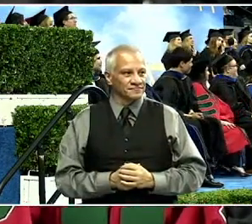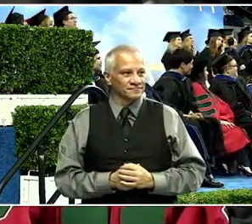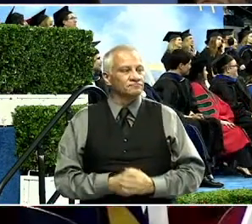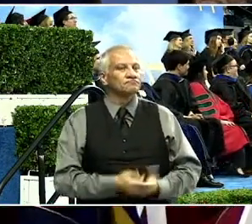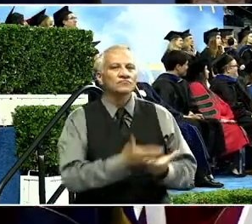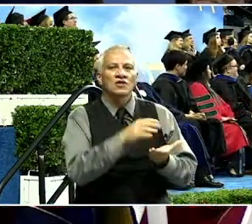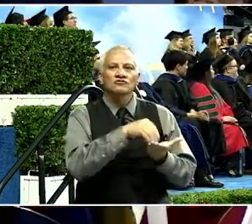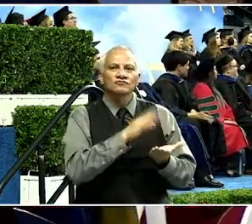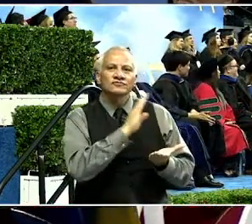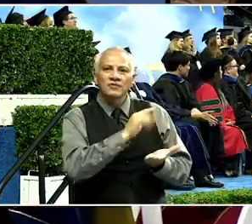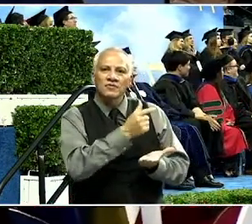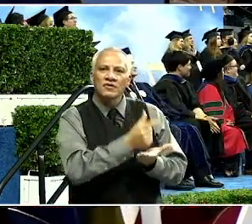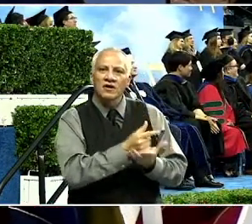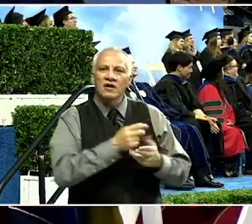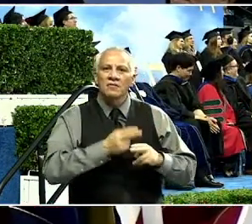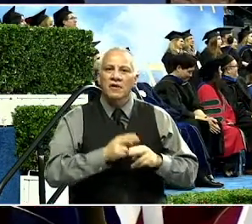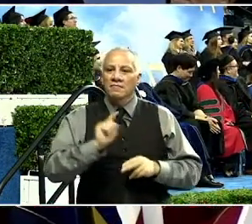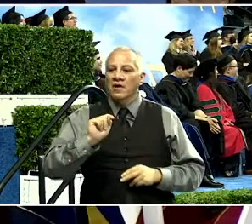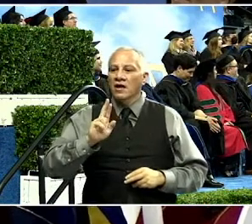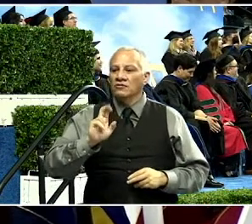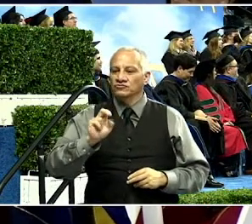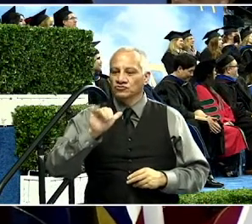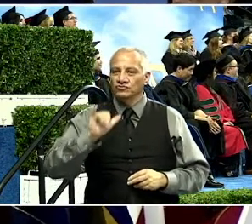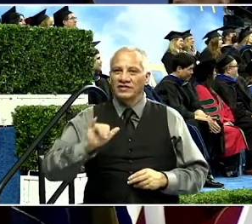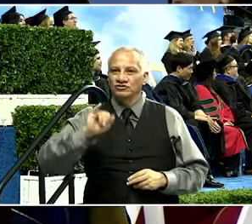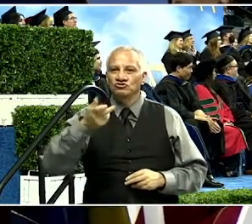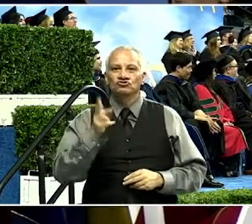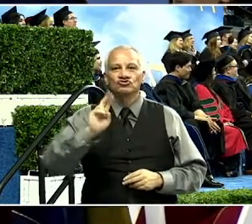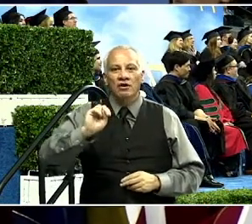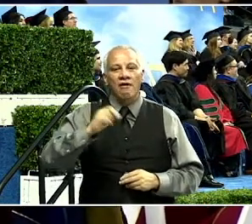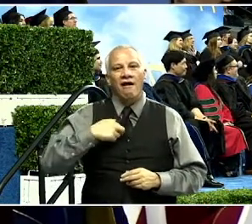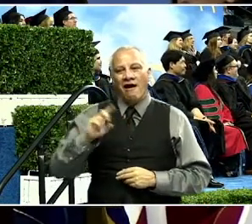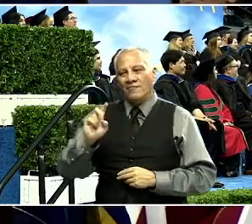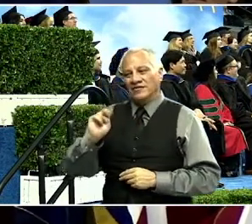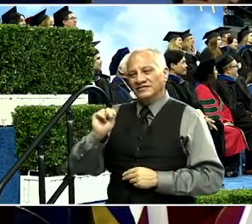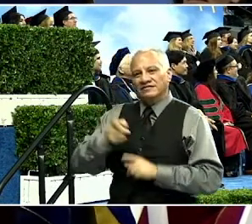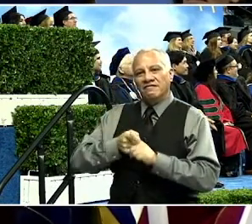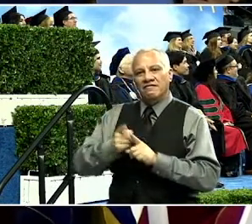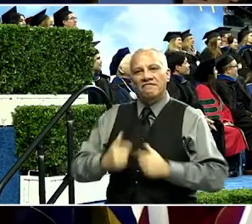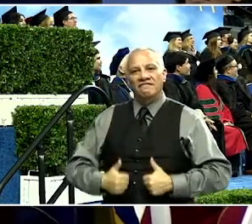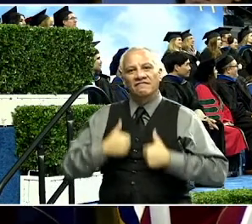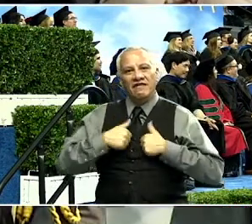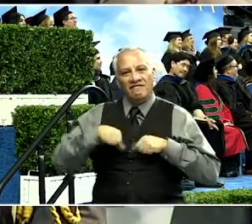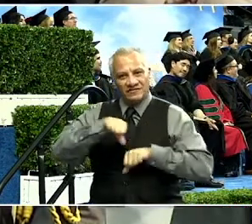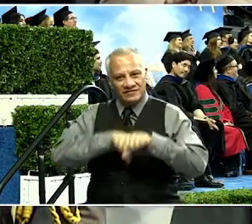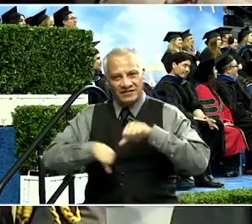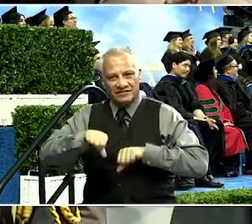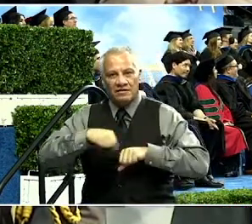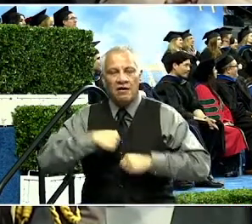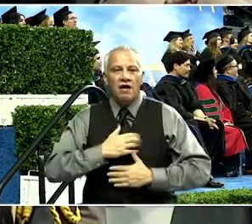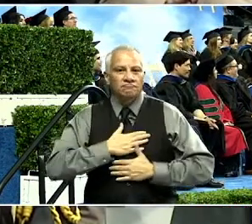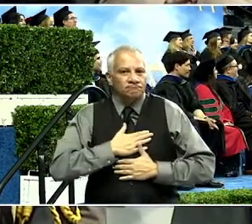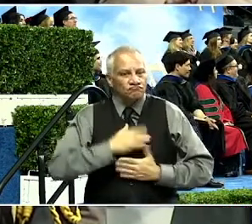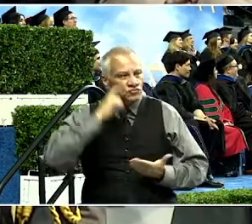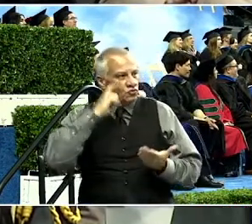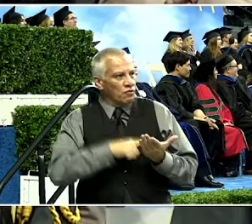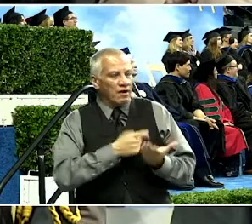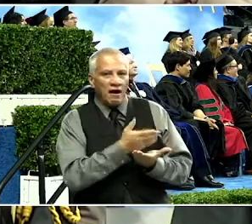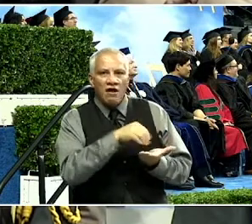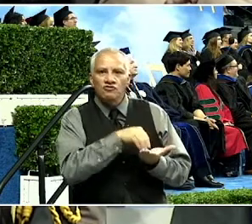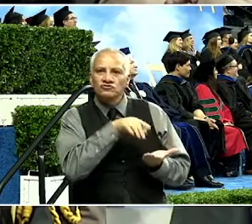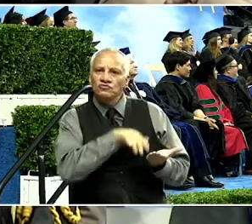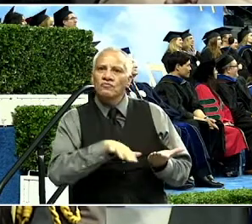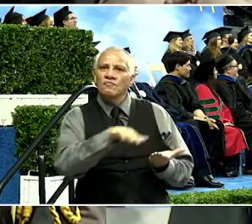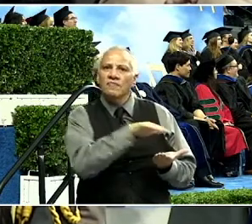Graduates, my name is Tracy Johnson, and I'm the Dean of Life Sciences. I am pleased to recognize our many students who